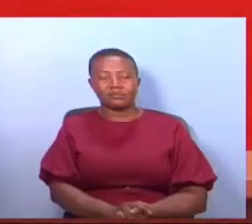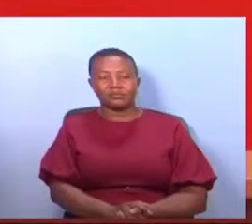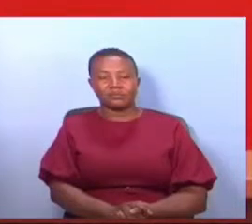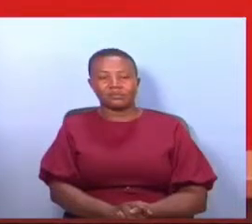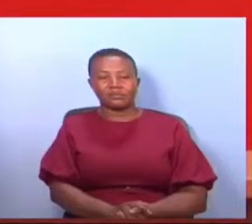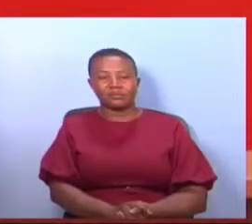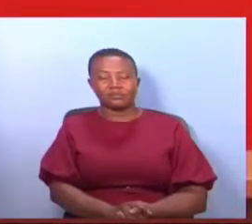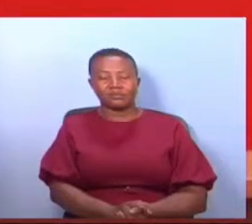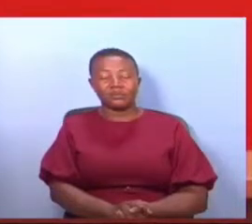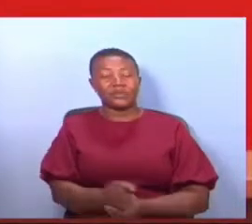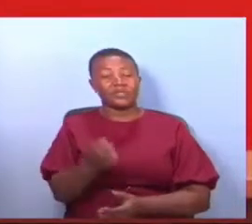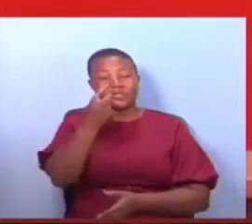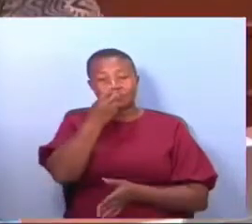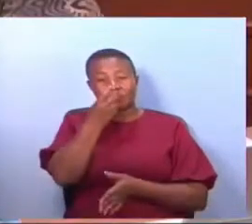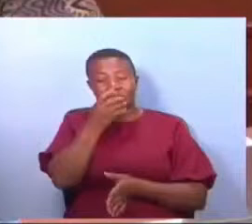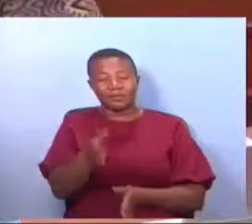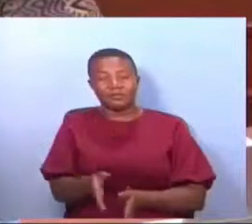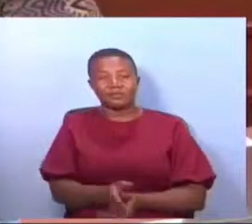Mr. Speaker,